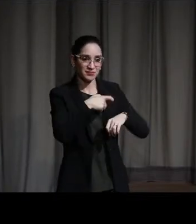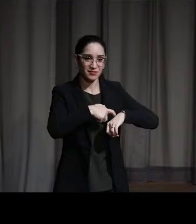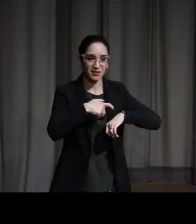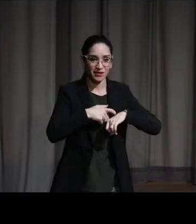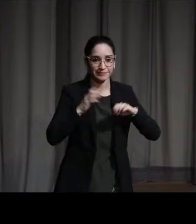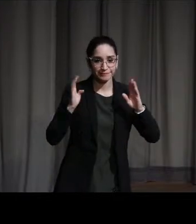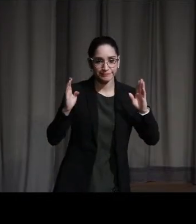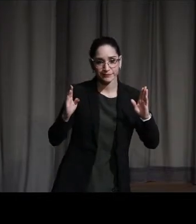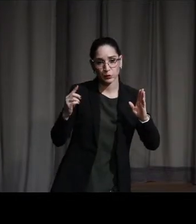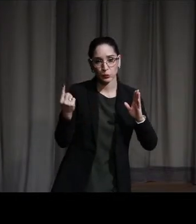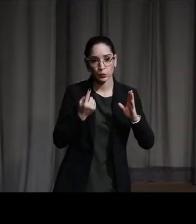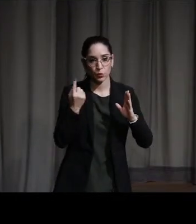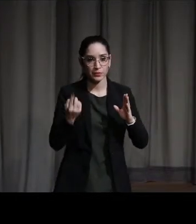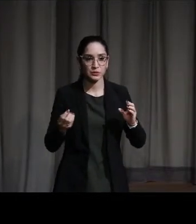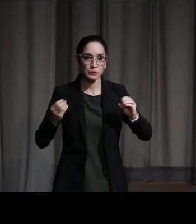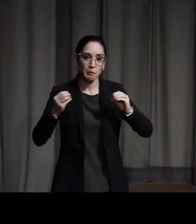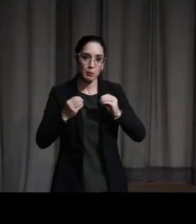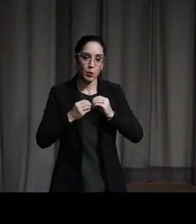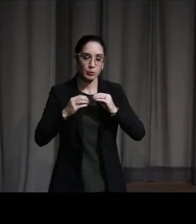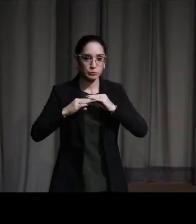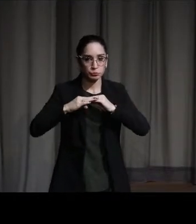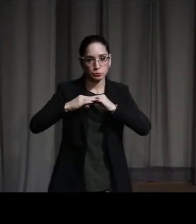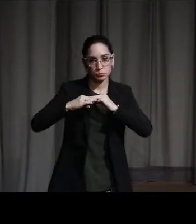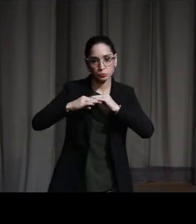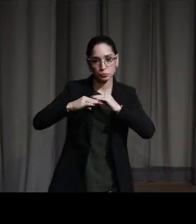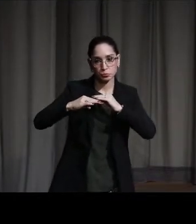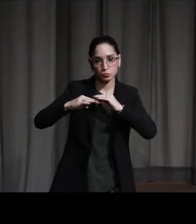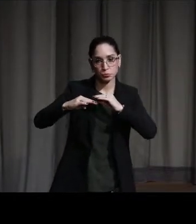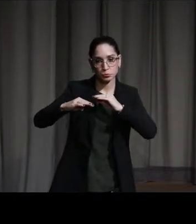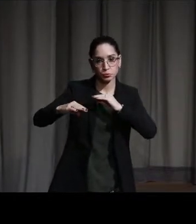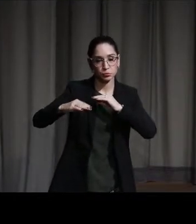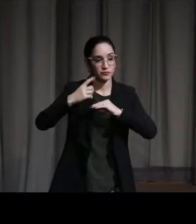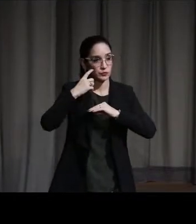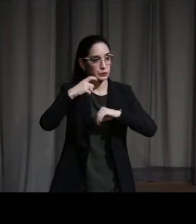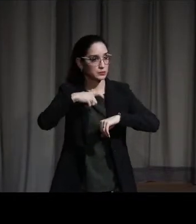probably remained a little bit dormant in sort of a